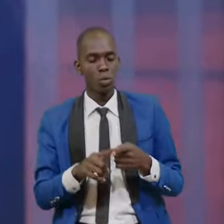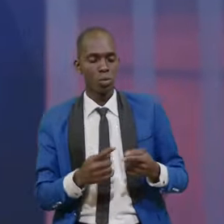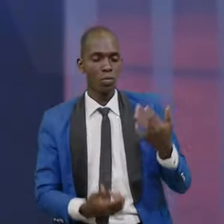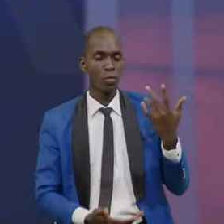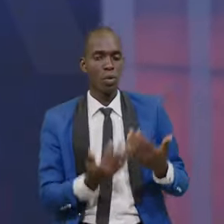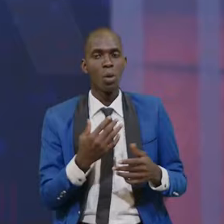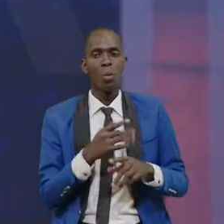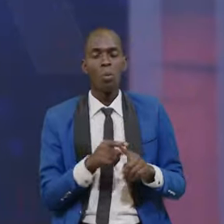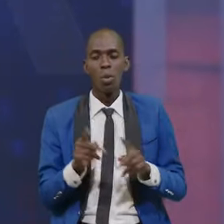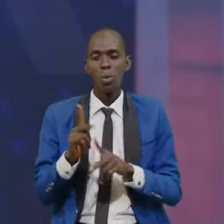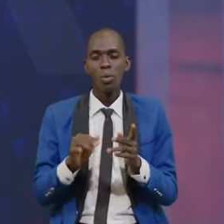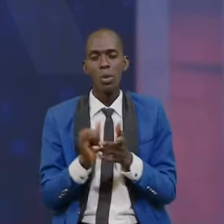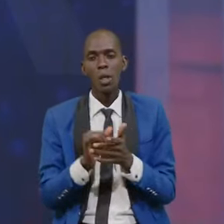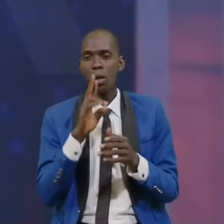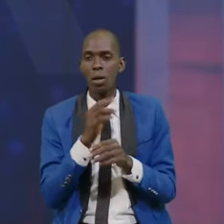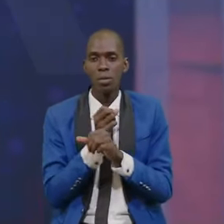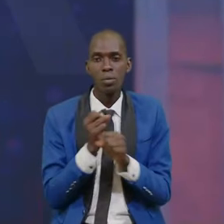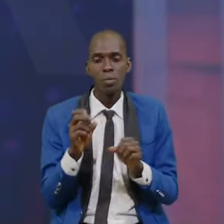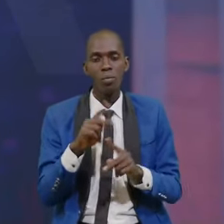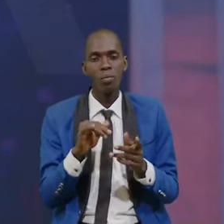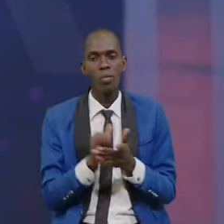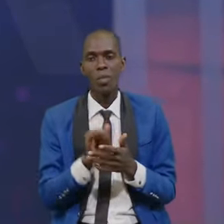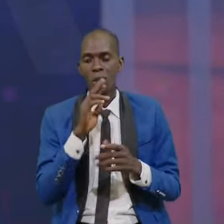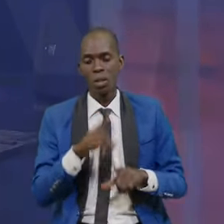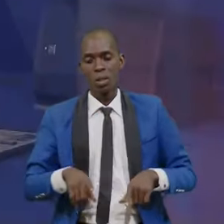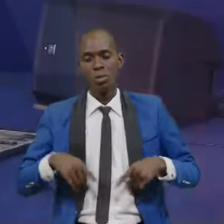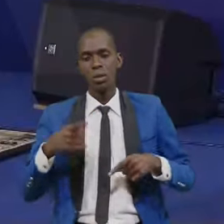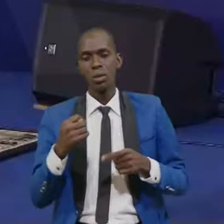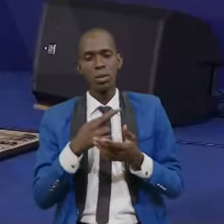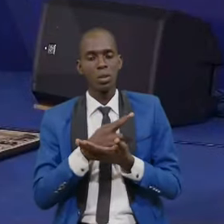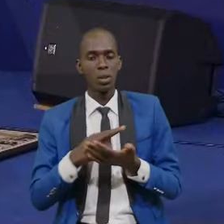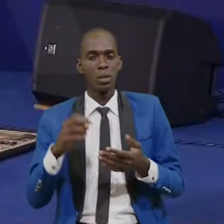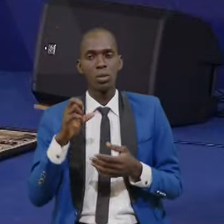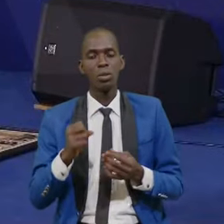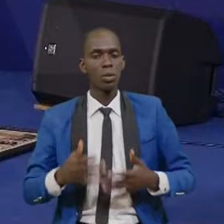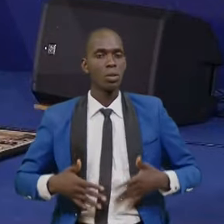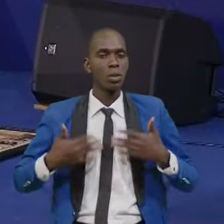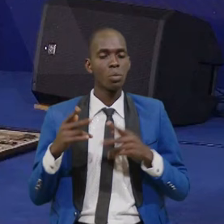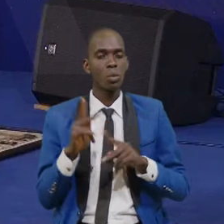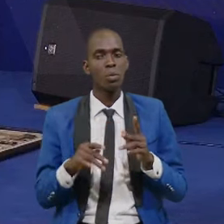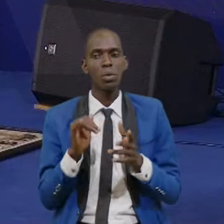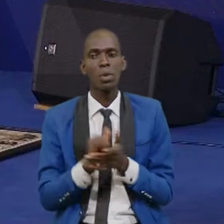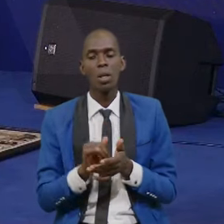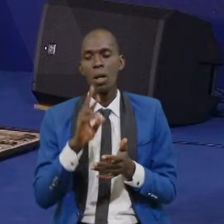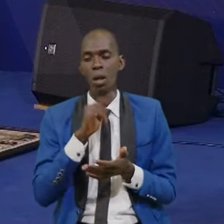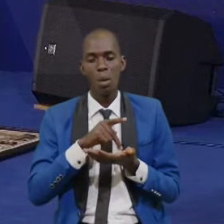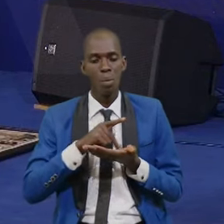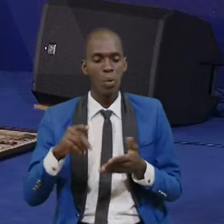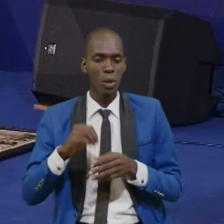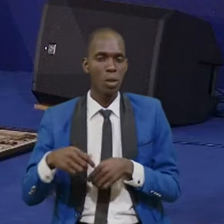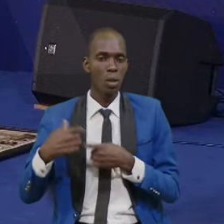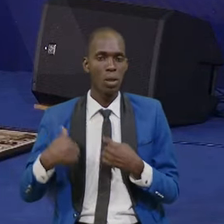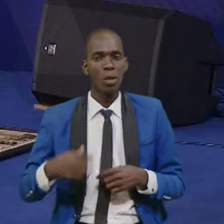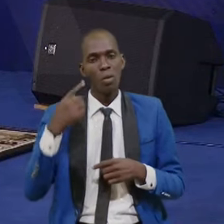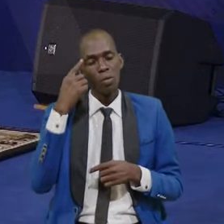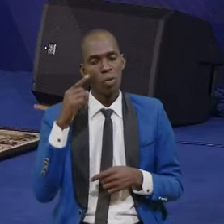born again, the people who are living the righteous life, the people who are pure in heart, for they shall